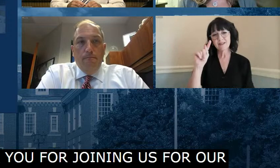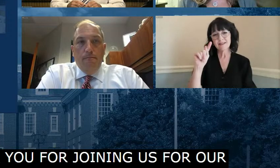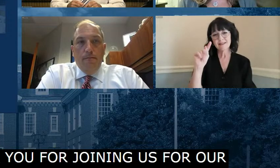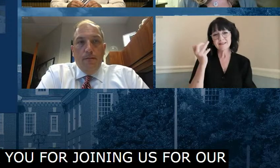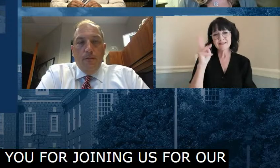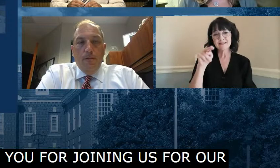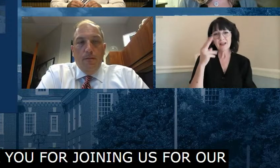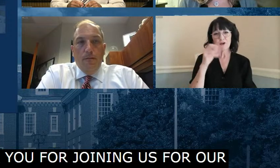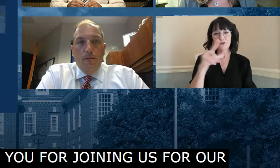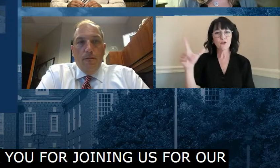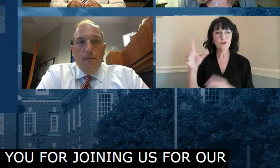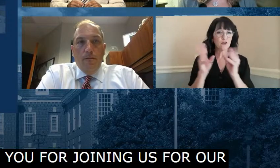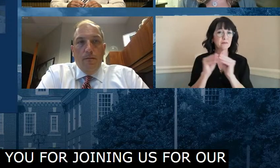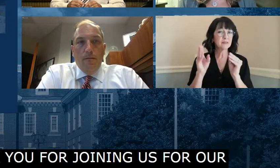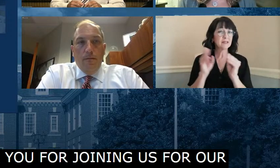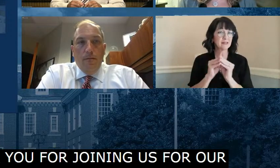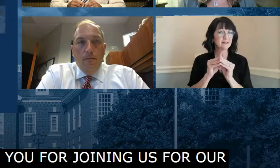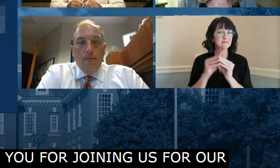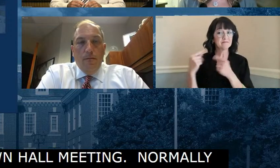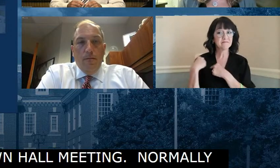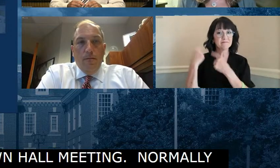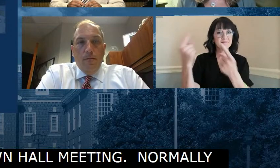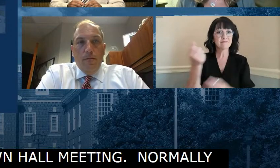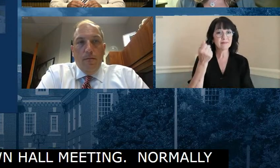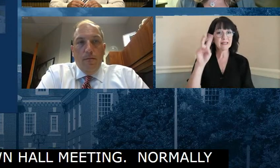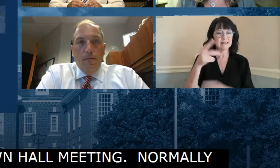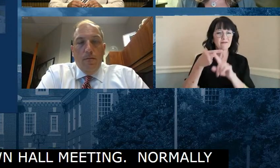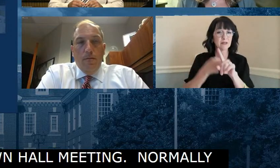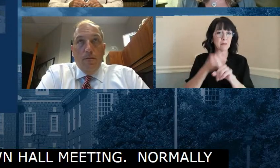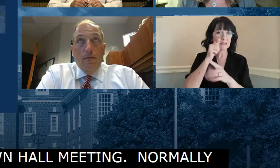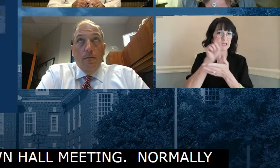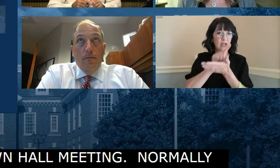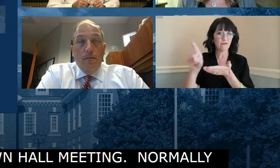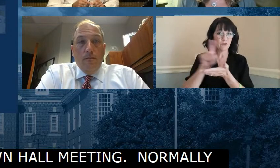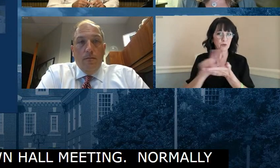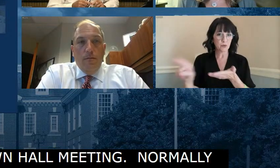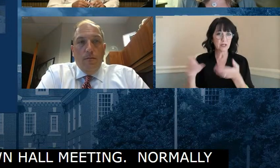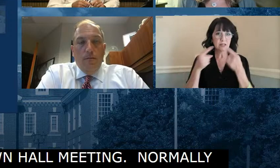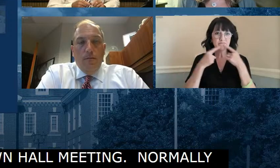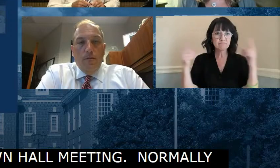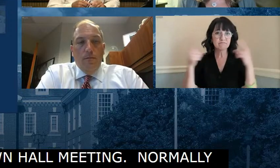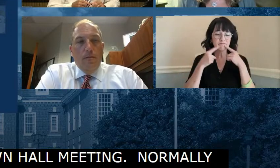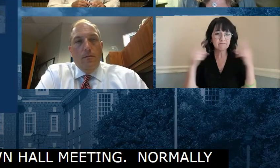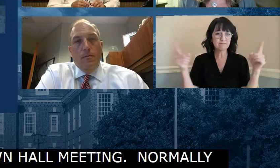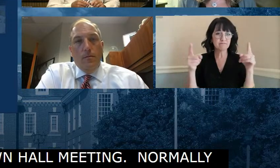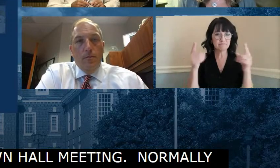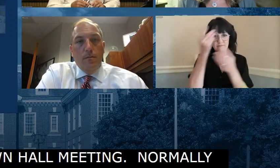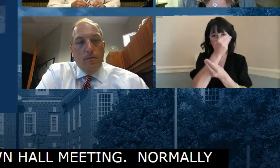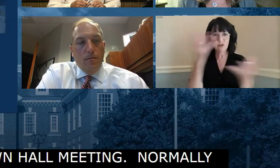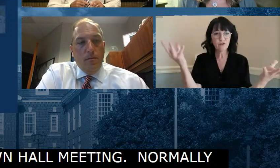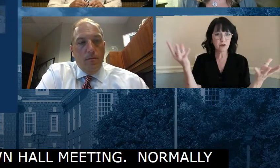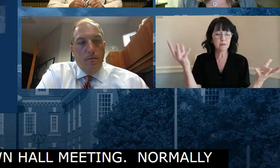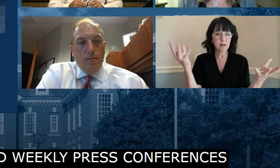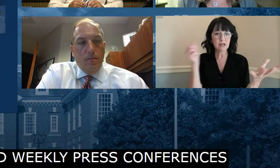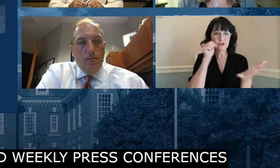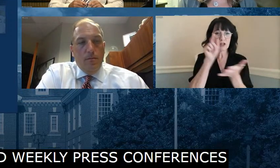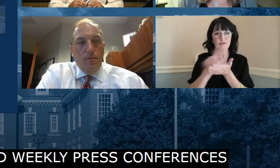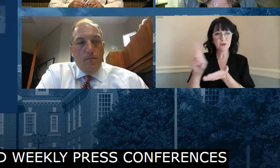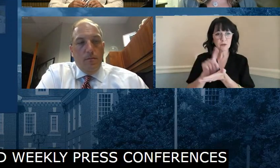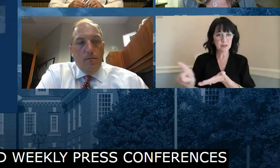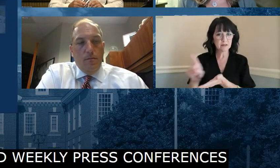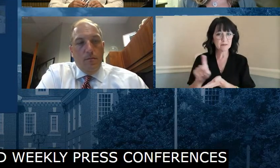the last 17 months, we've had weekly press conferences. Actually, a year or so ago, we had a couple